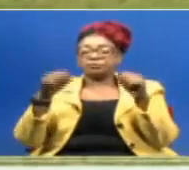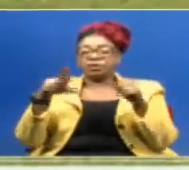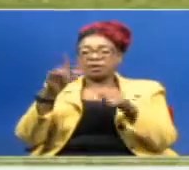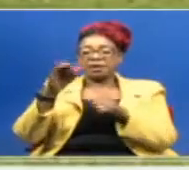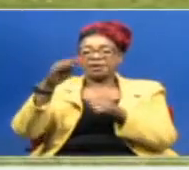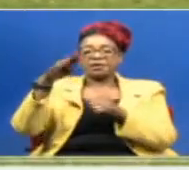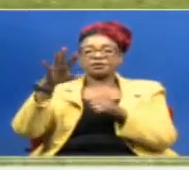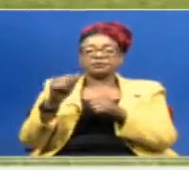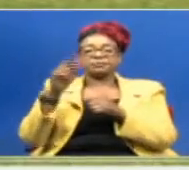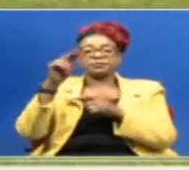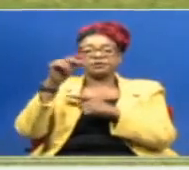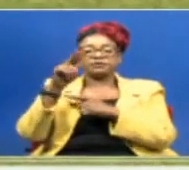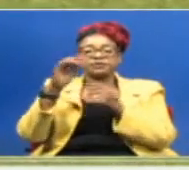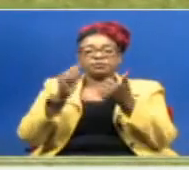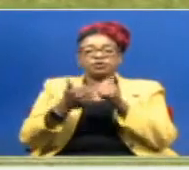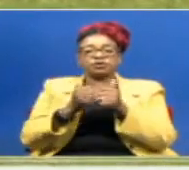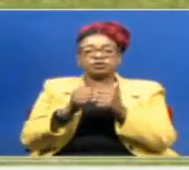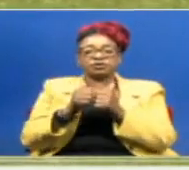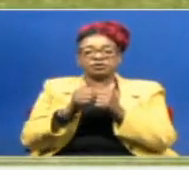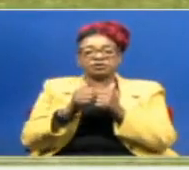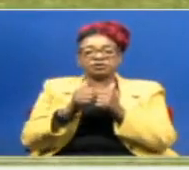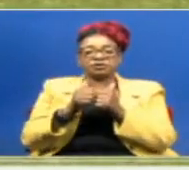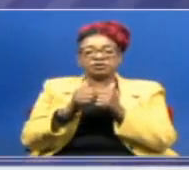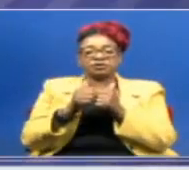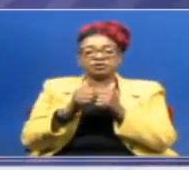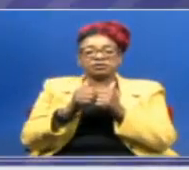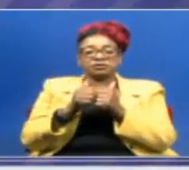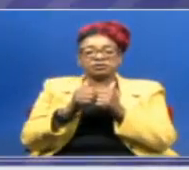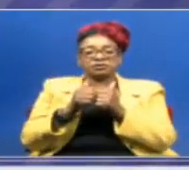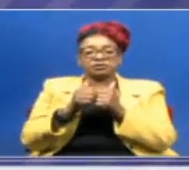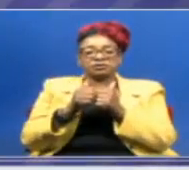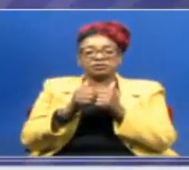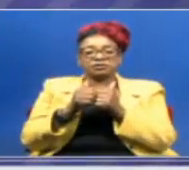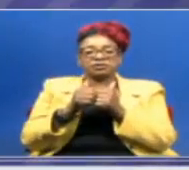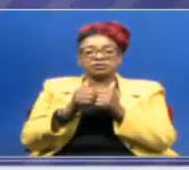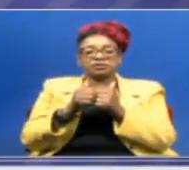NTV Sport. All the best to him. We